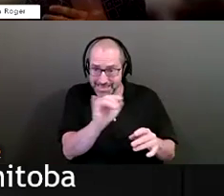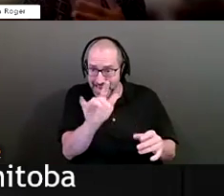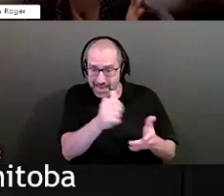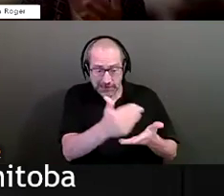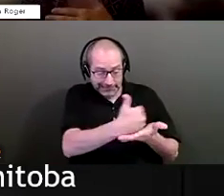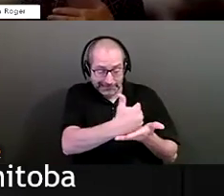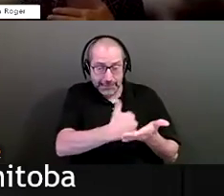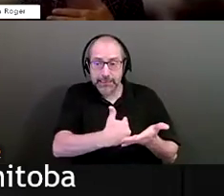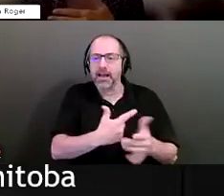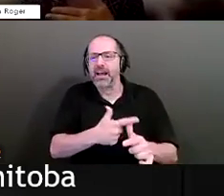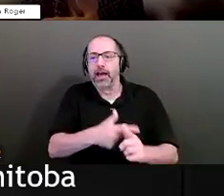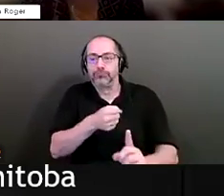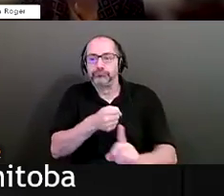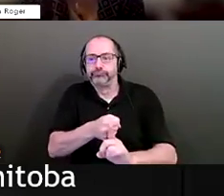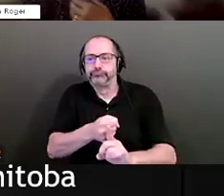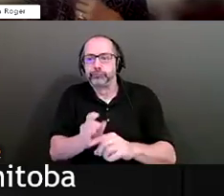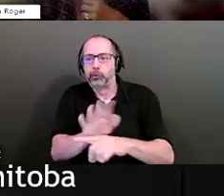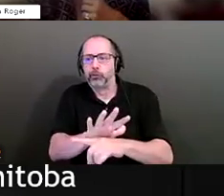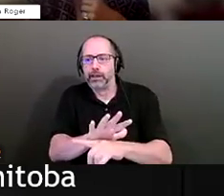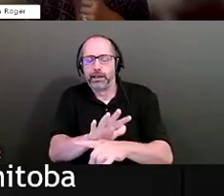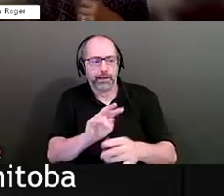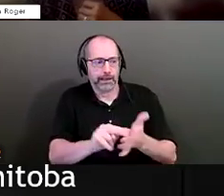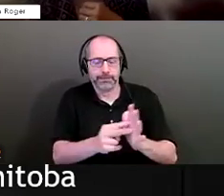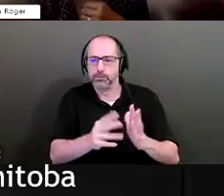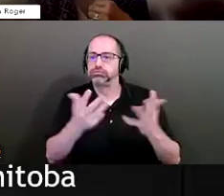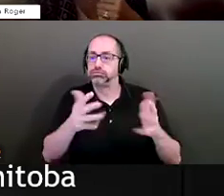ended up doing a lot of other work during COVID.